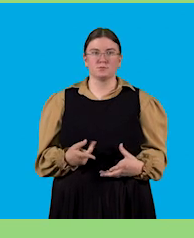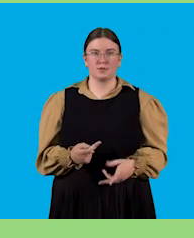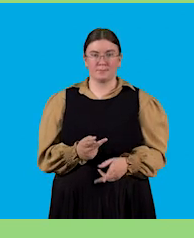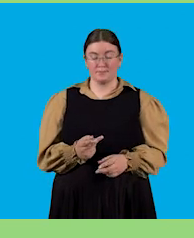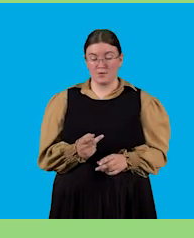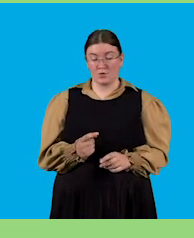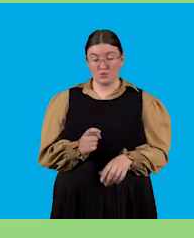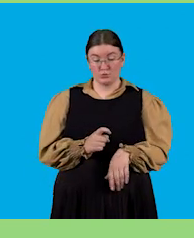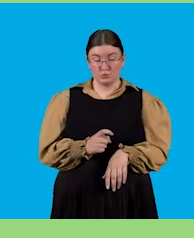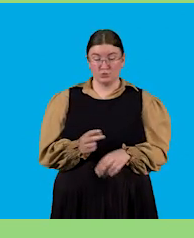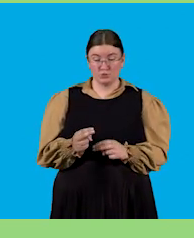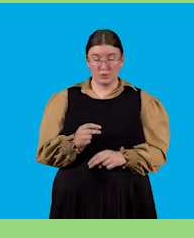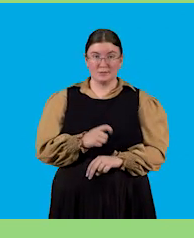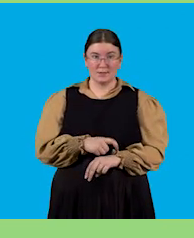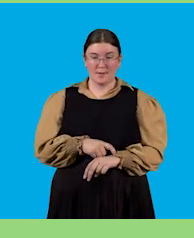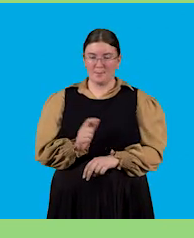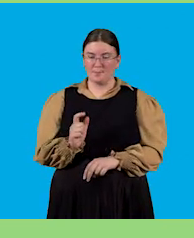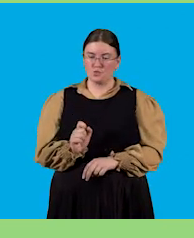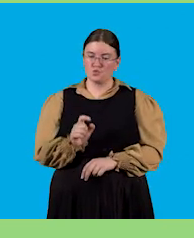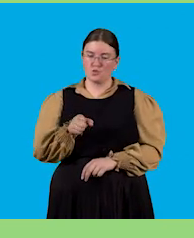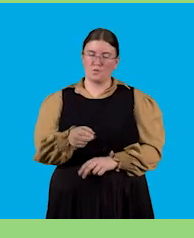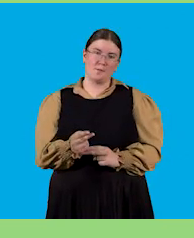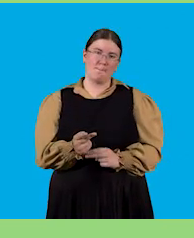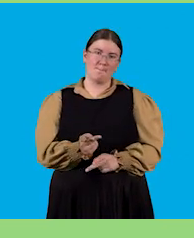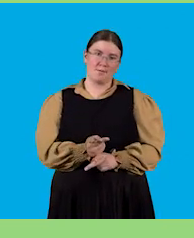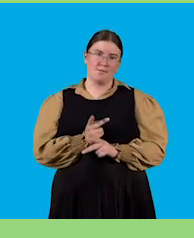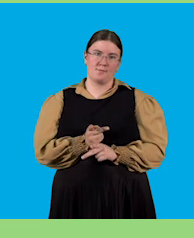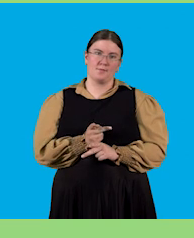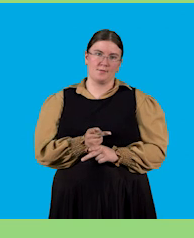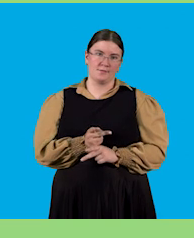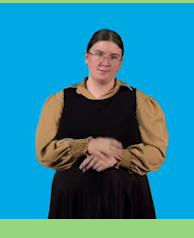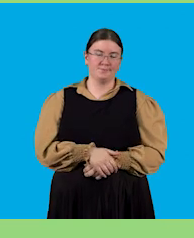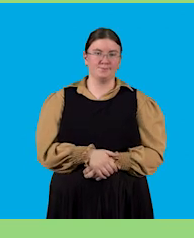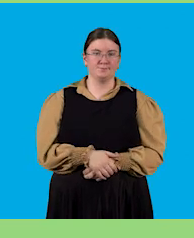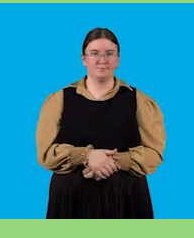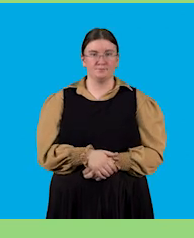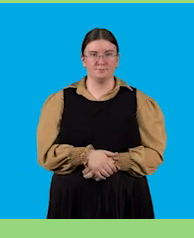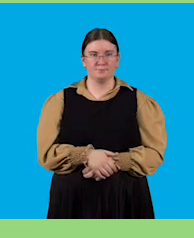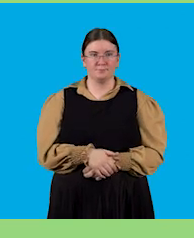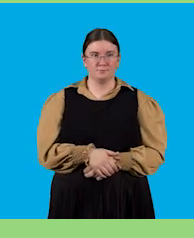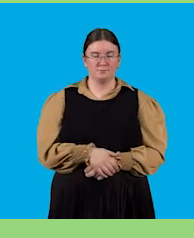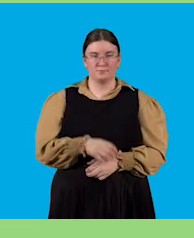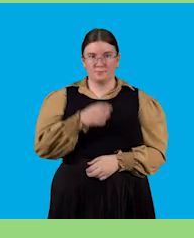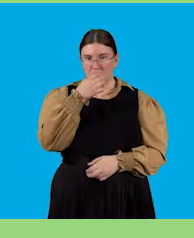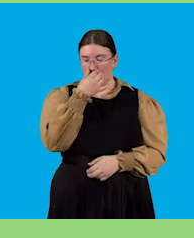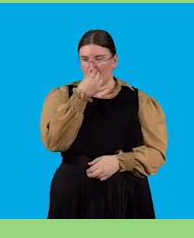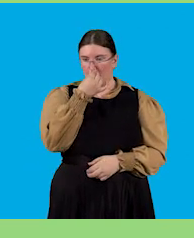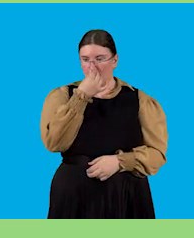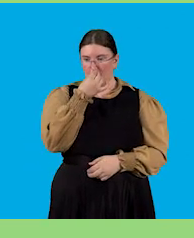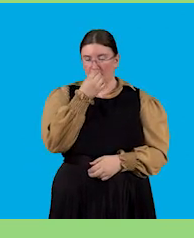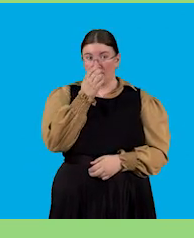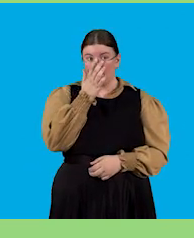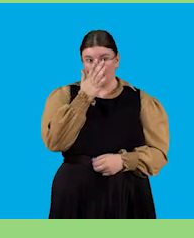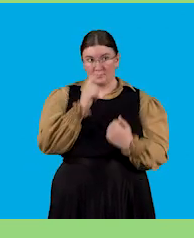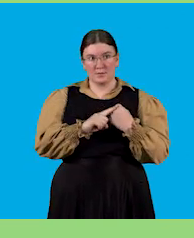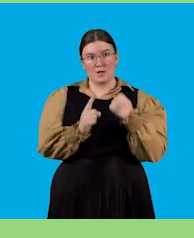stores urine. Its function is to temporarily store urine. And then lastly, you have